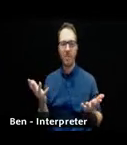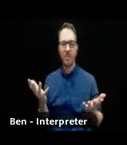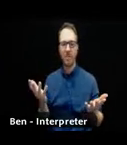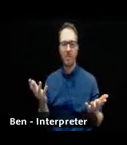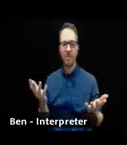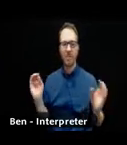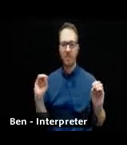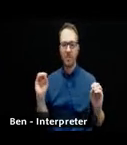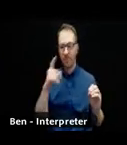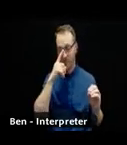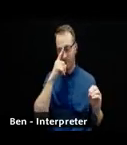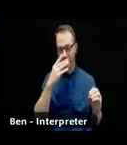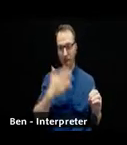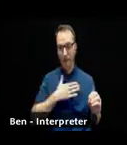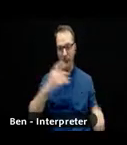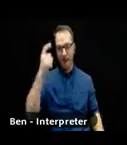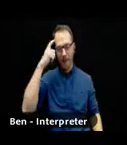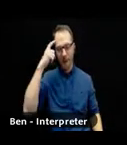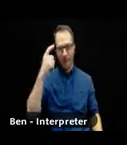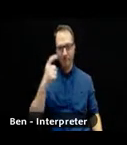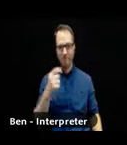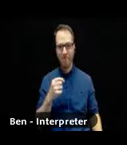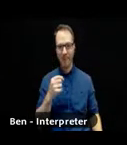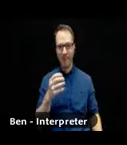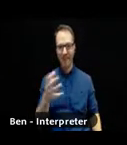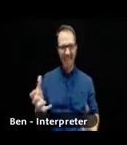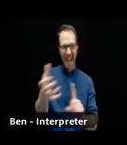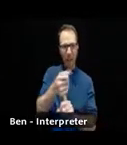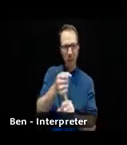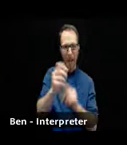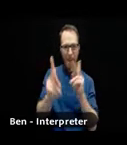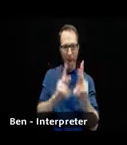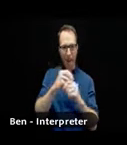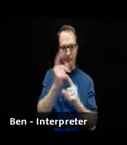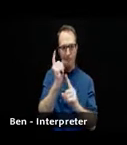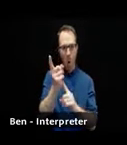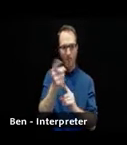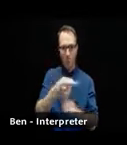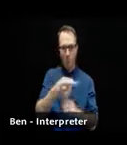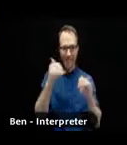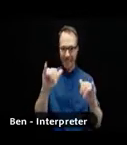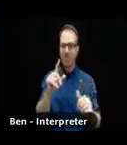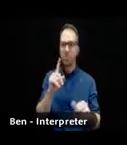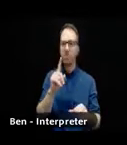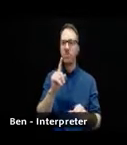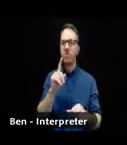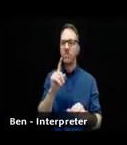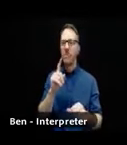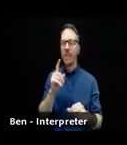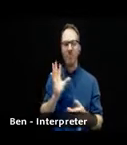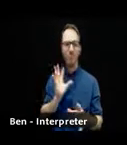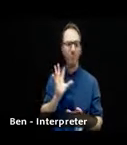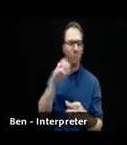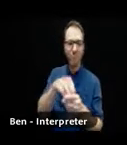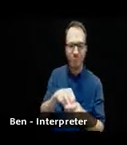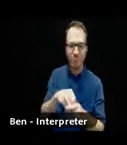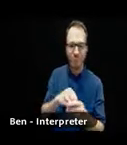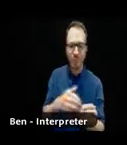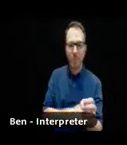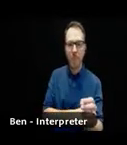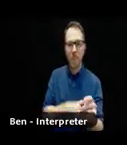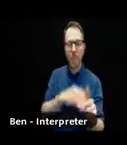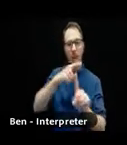So to my mind, catching folks at a moment in which, if they are still genuinely invested in being in positive